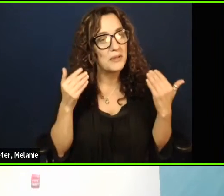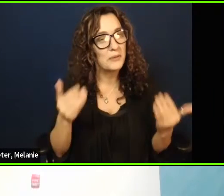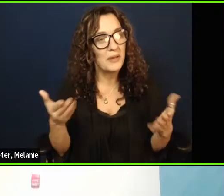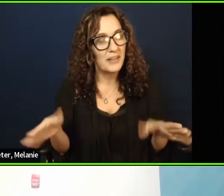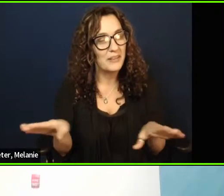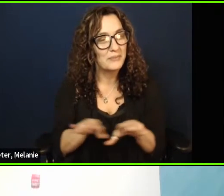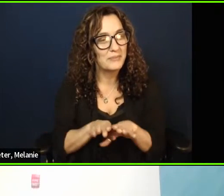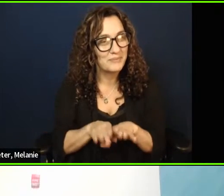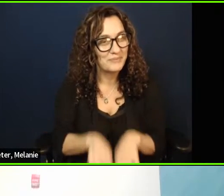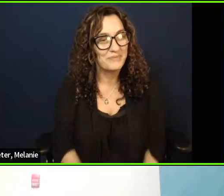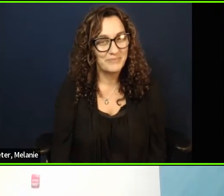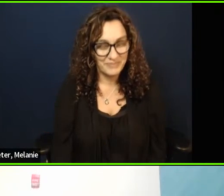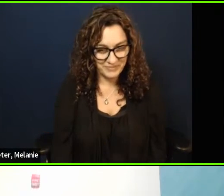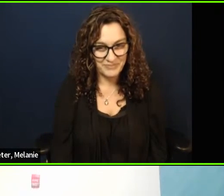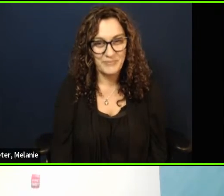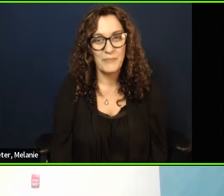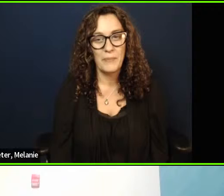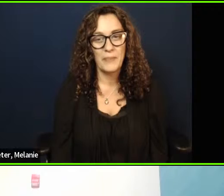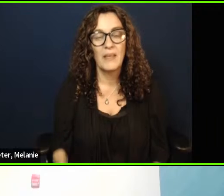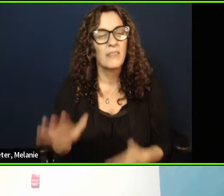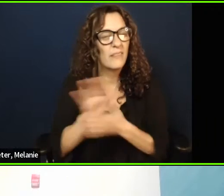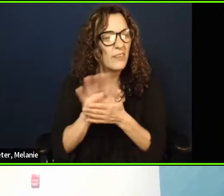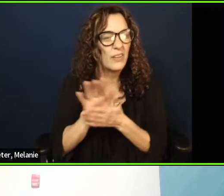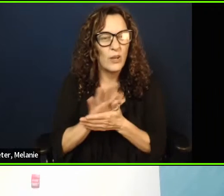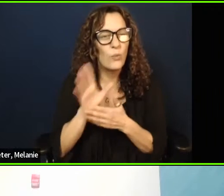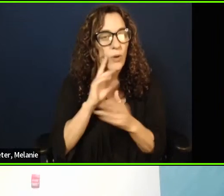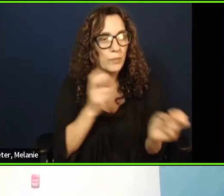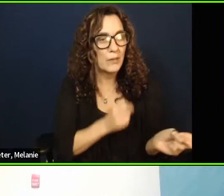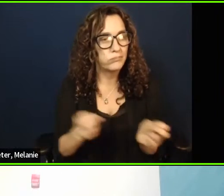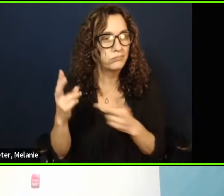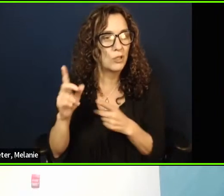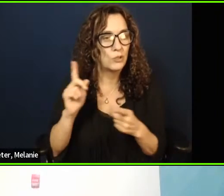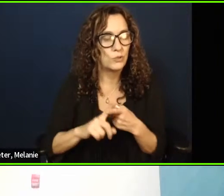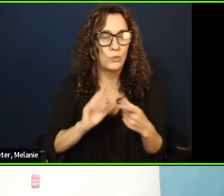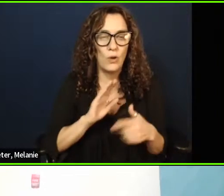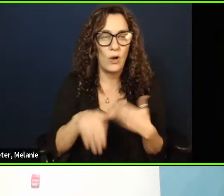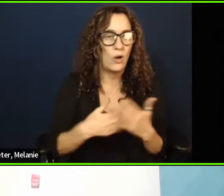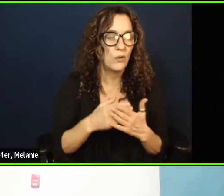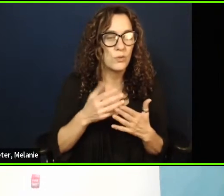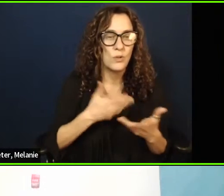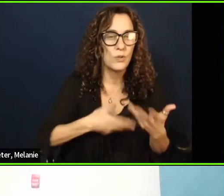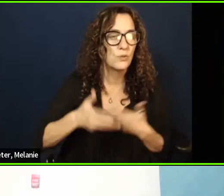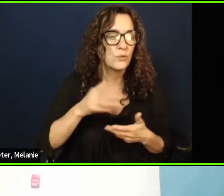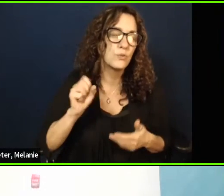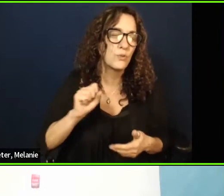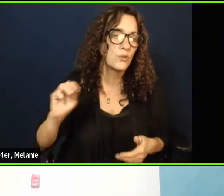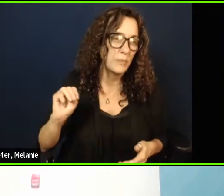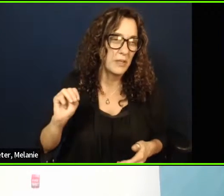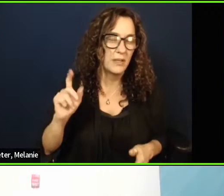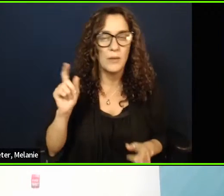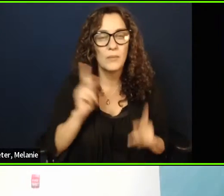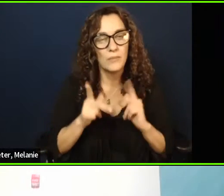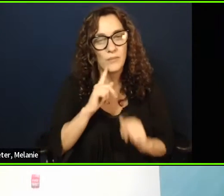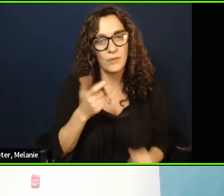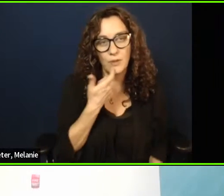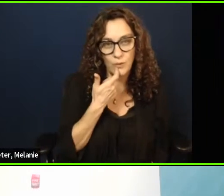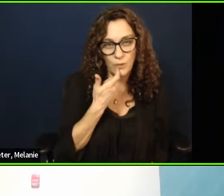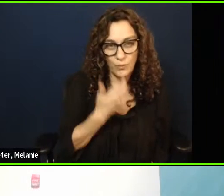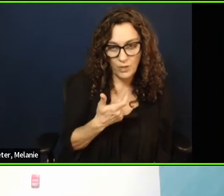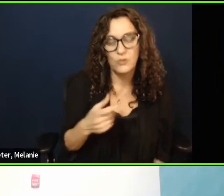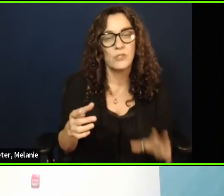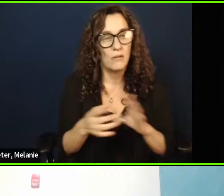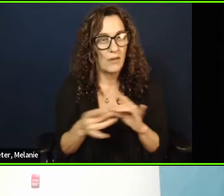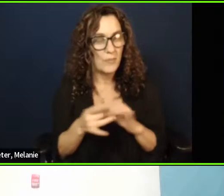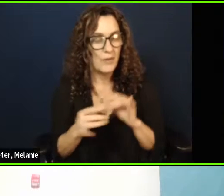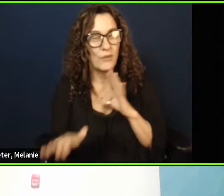wrap this up, and the video will be hosted on our social pages if anybody would like to go back and watch and maybe leave any comments